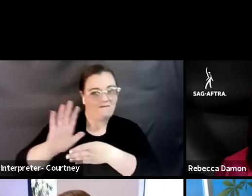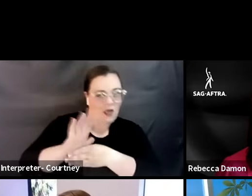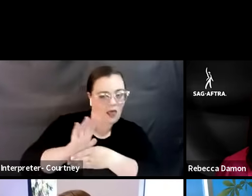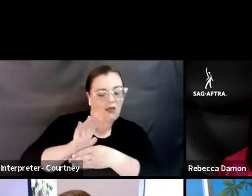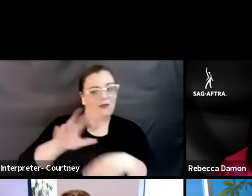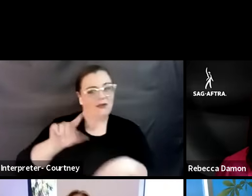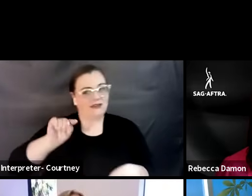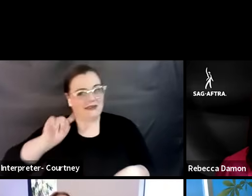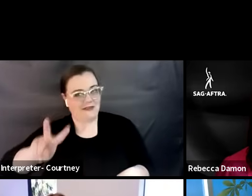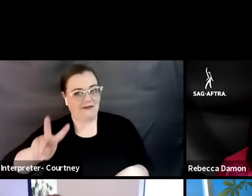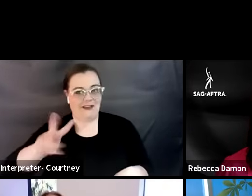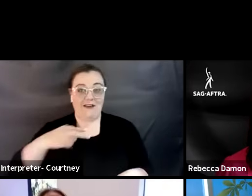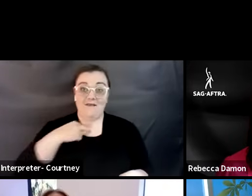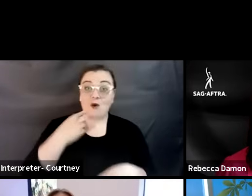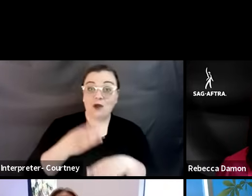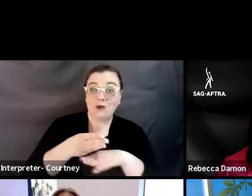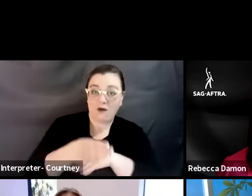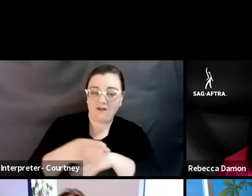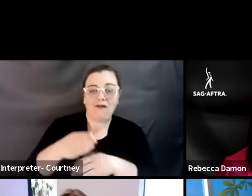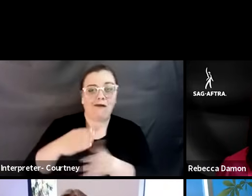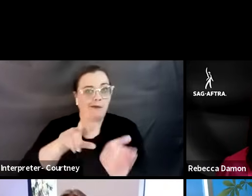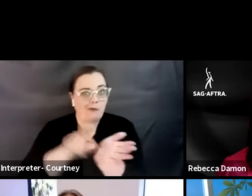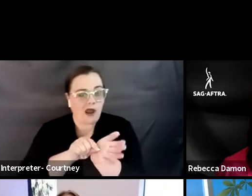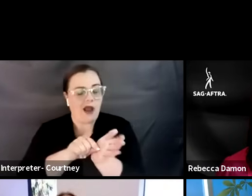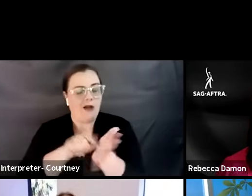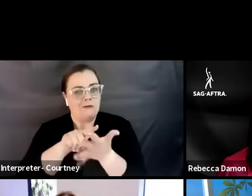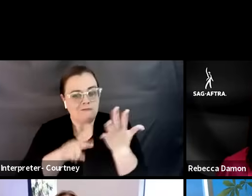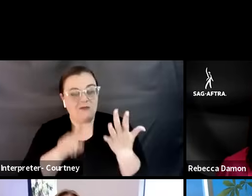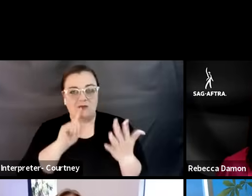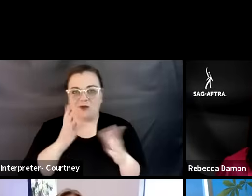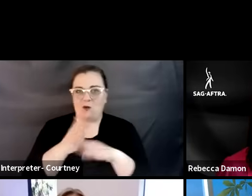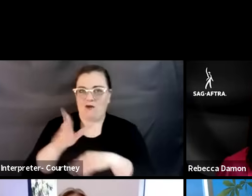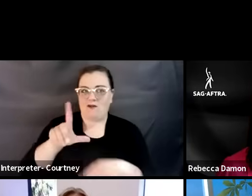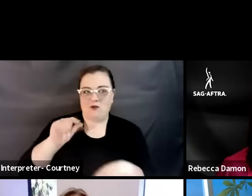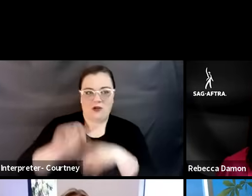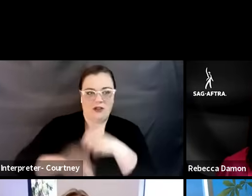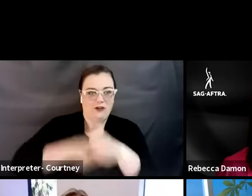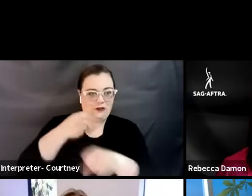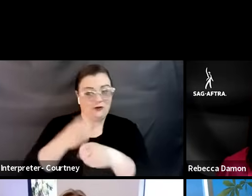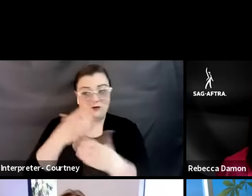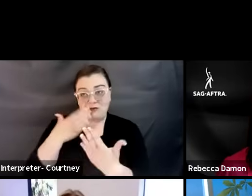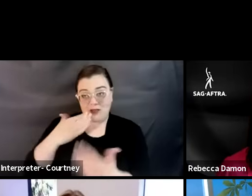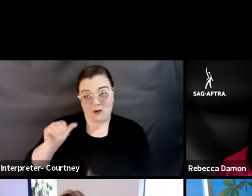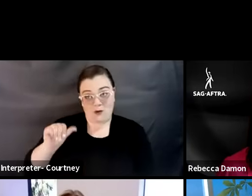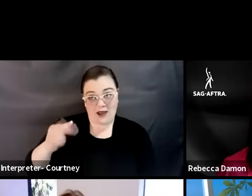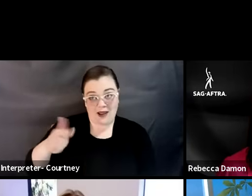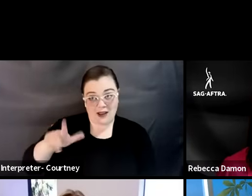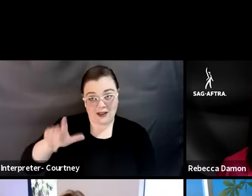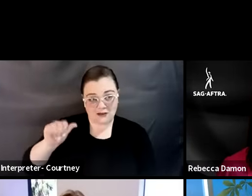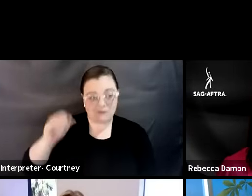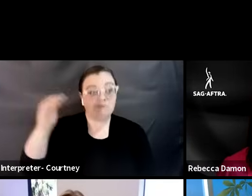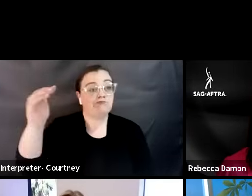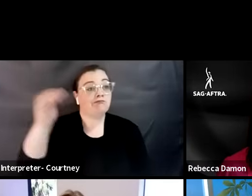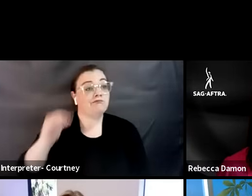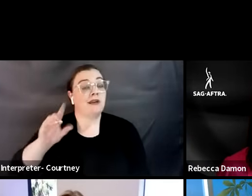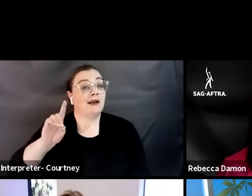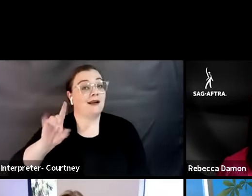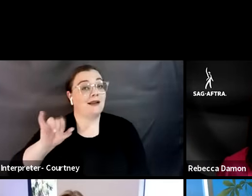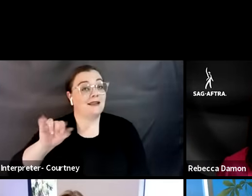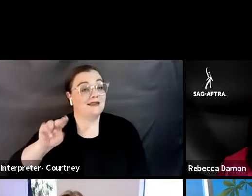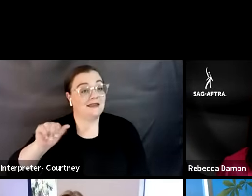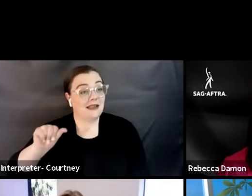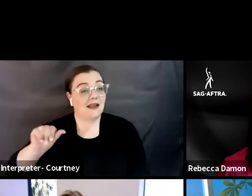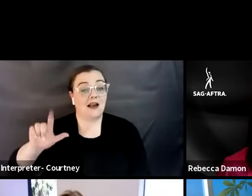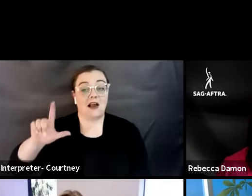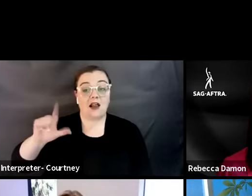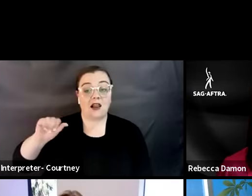She has more than 20 years experience in the agency business. Thank you, Angela, for being here. We have Dina LaPolt, is the founder and owner of